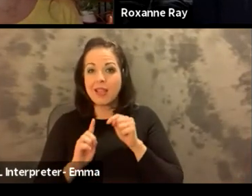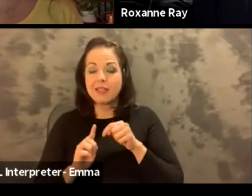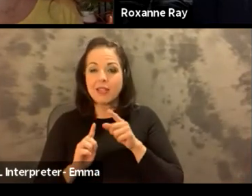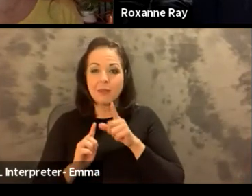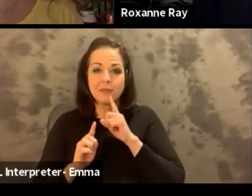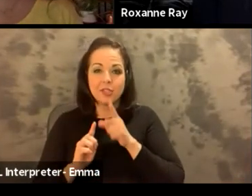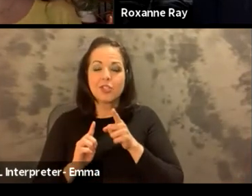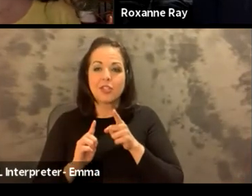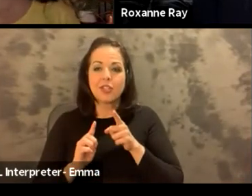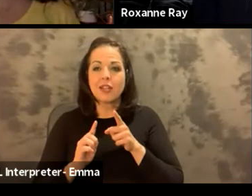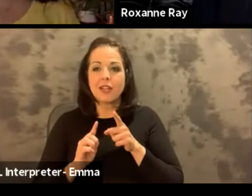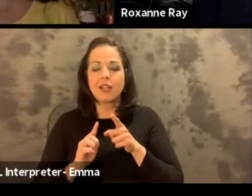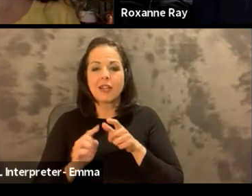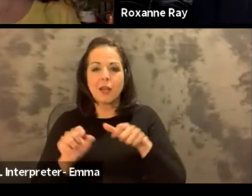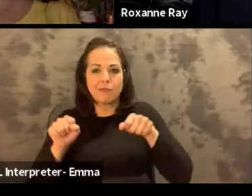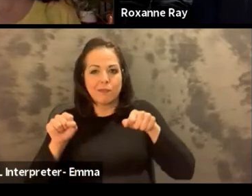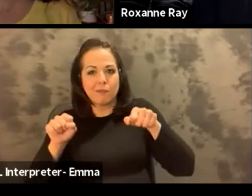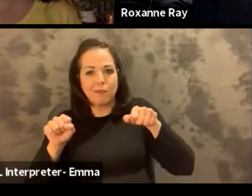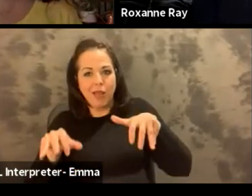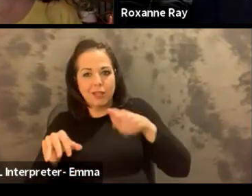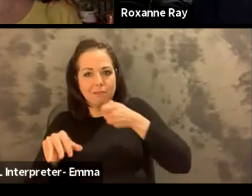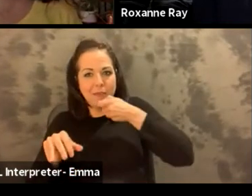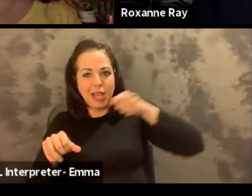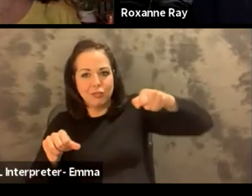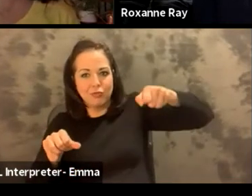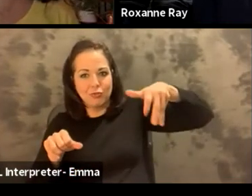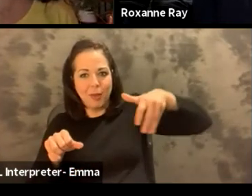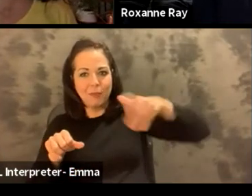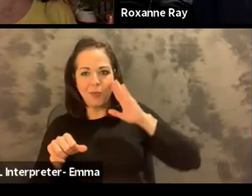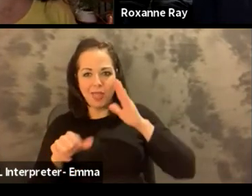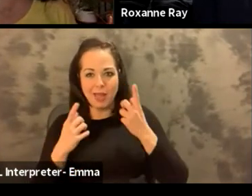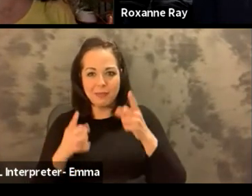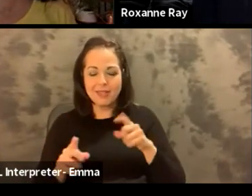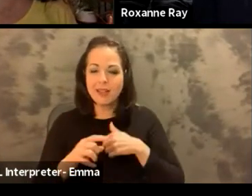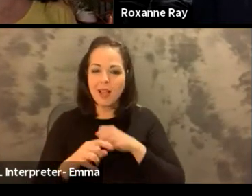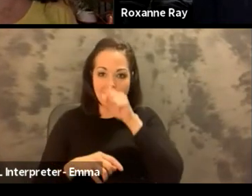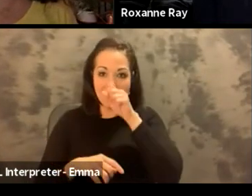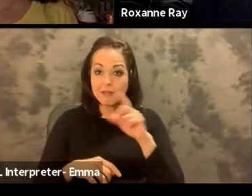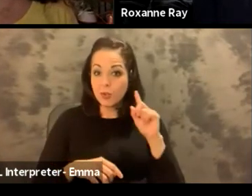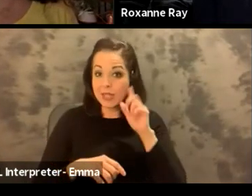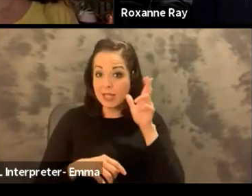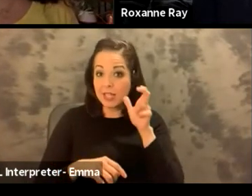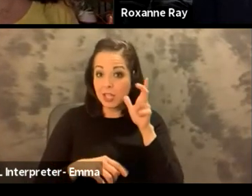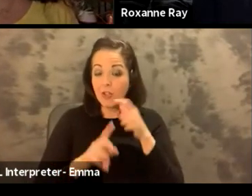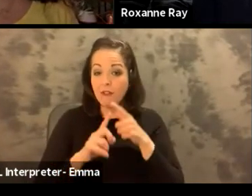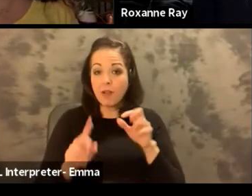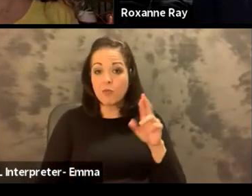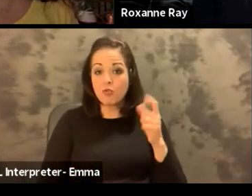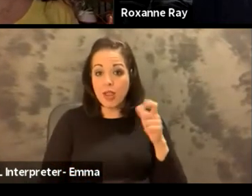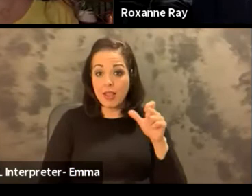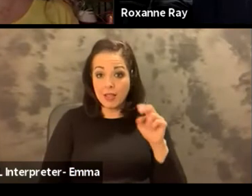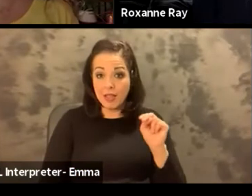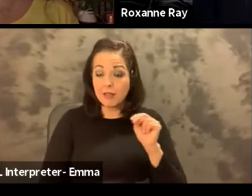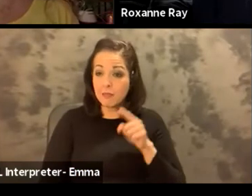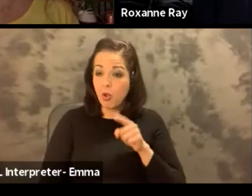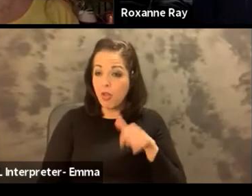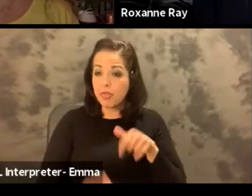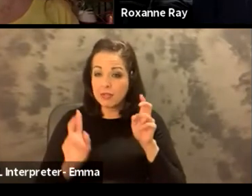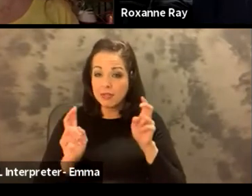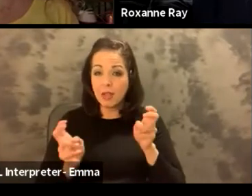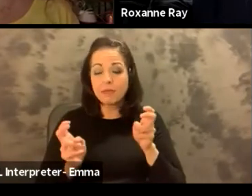will happen, as there have been many. I'd love to hear from Reagan on this subject of